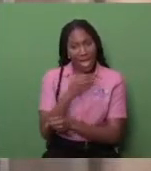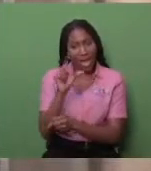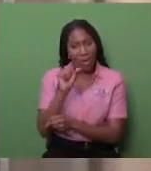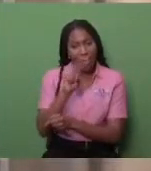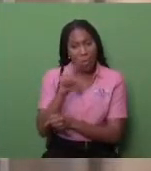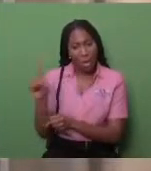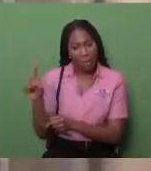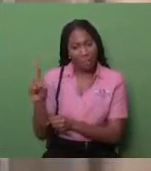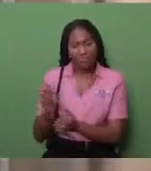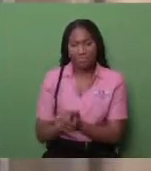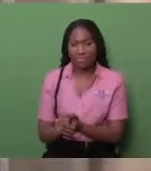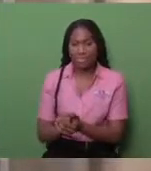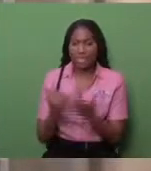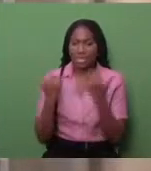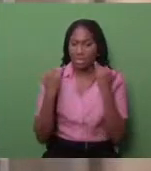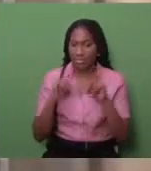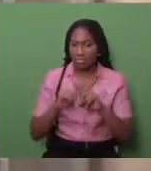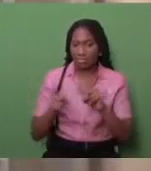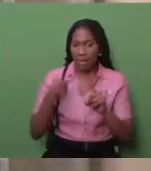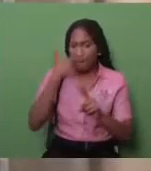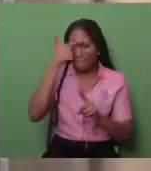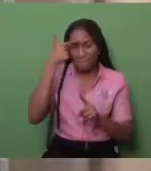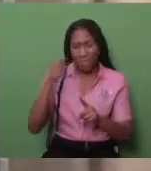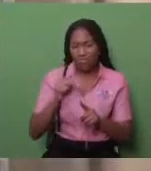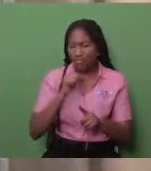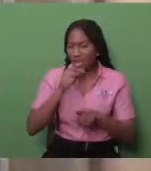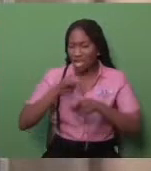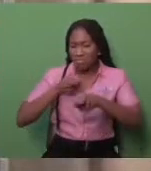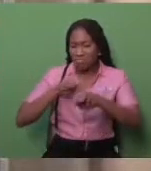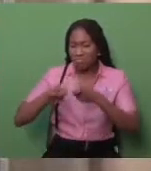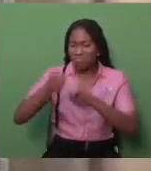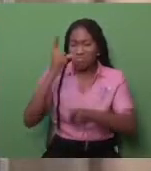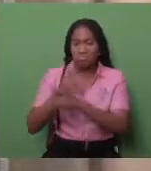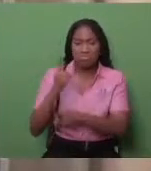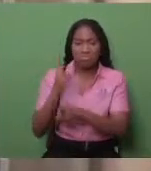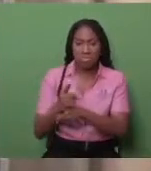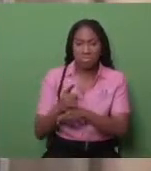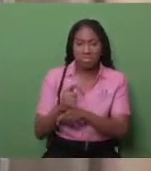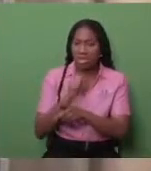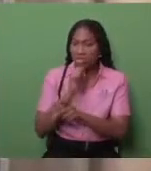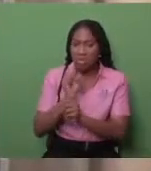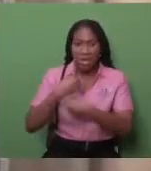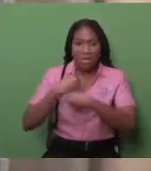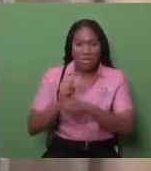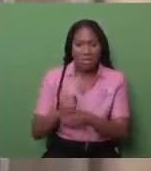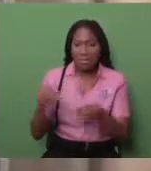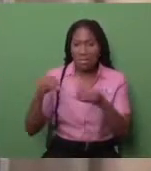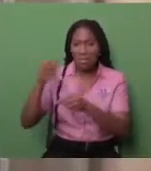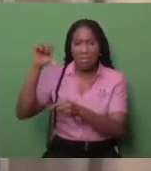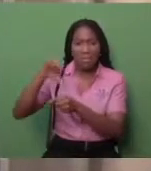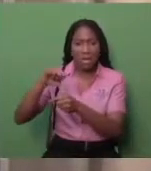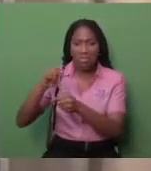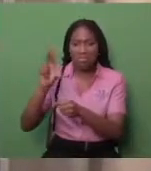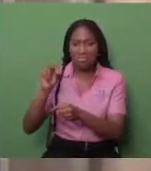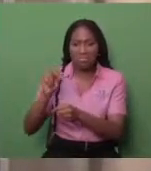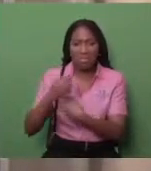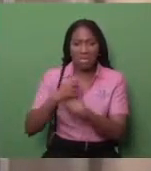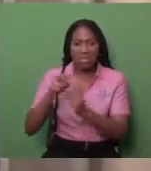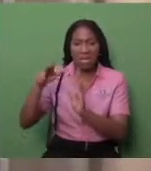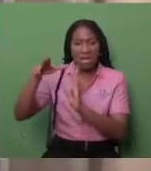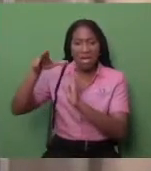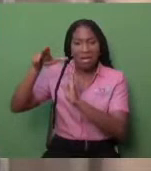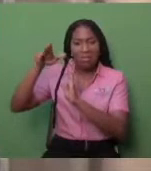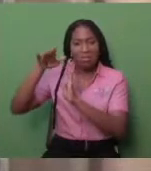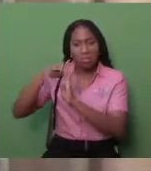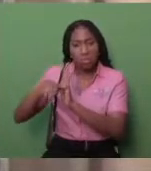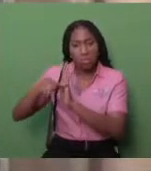2021. Due to incompetence, that instead of increasing production, it fell, as I said before, to the lowest level in decades. When we left